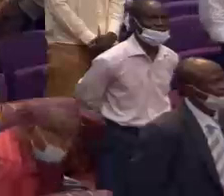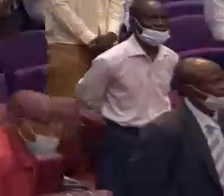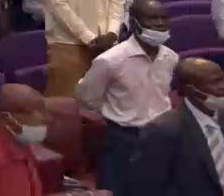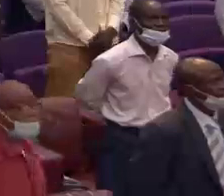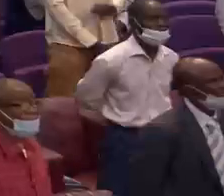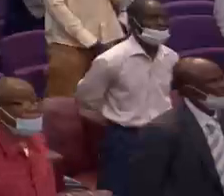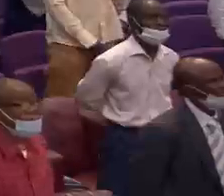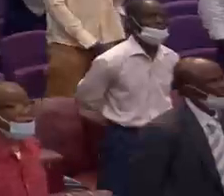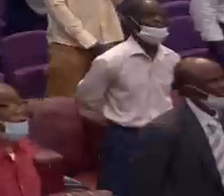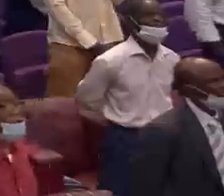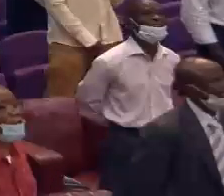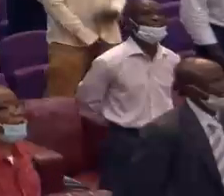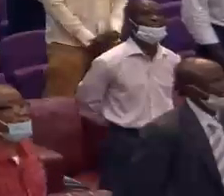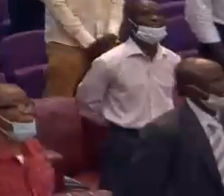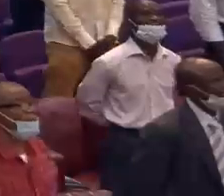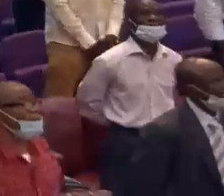church say,